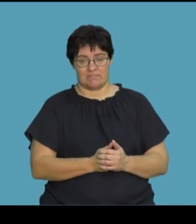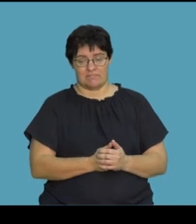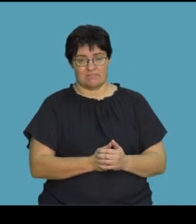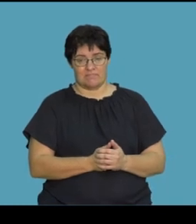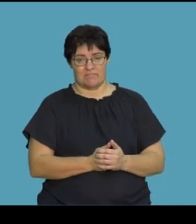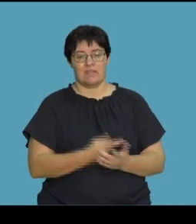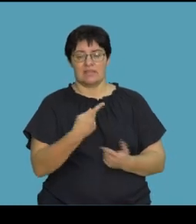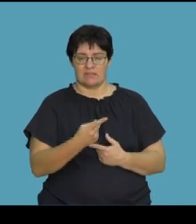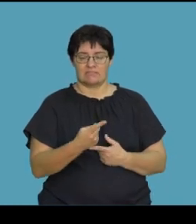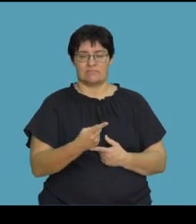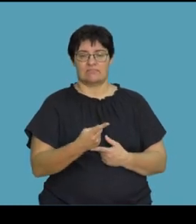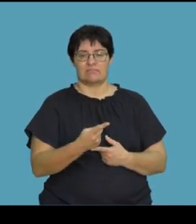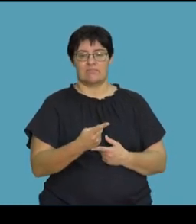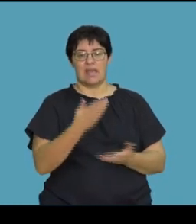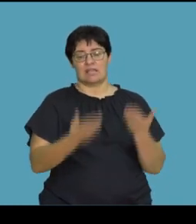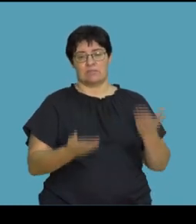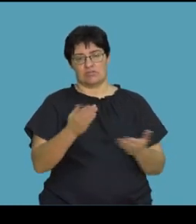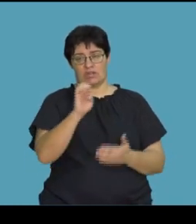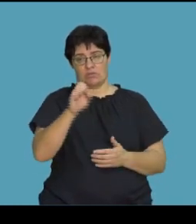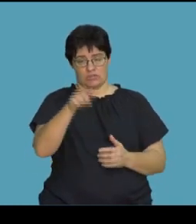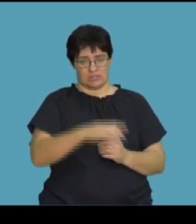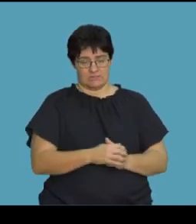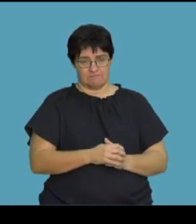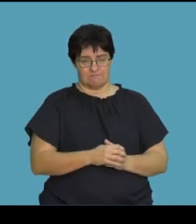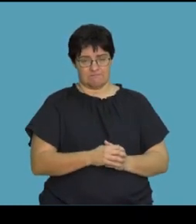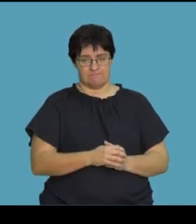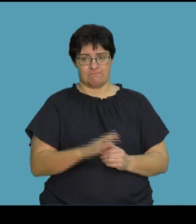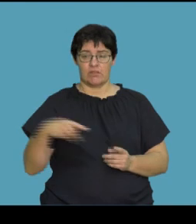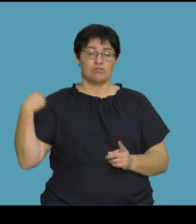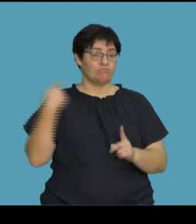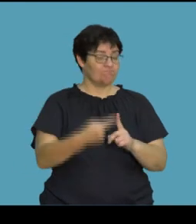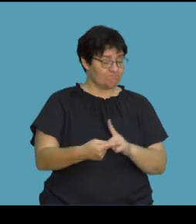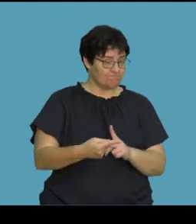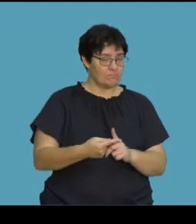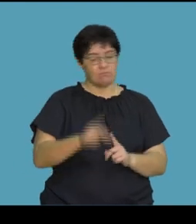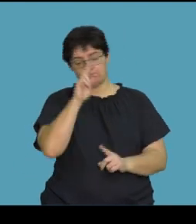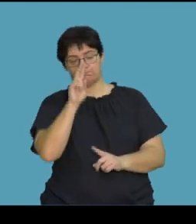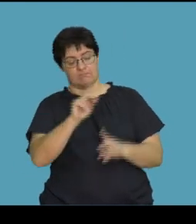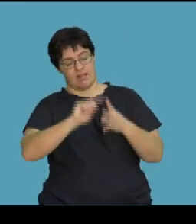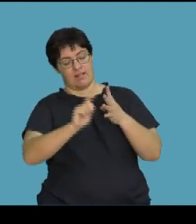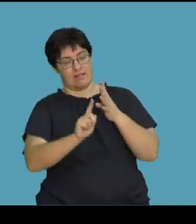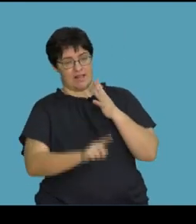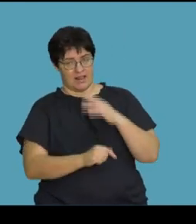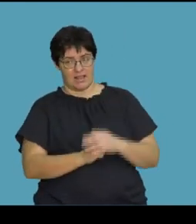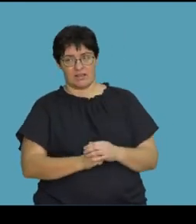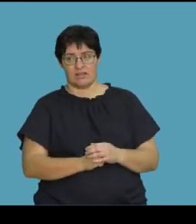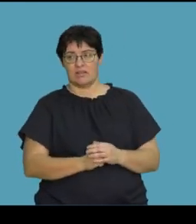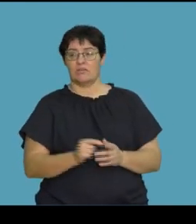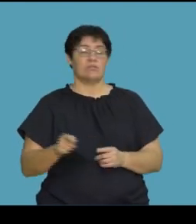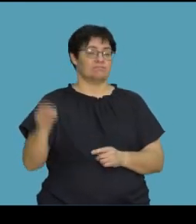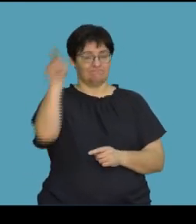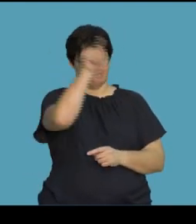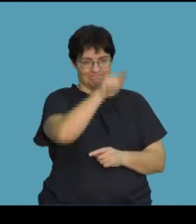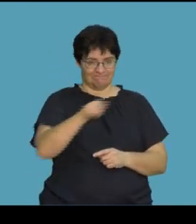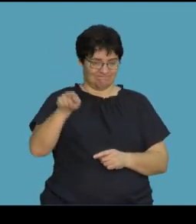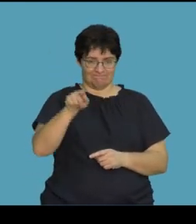That's the exponential equations, and that's the main thing there. So far, guys, this is what we've looked at so far. We